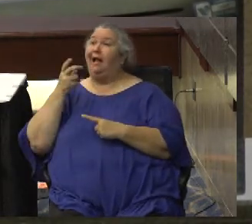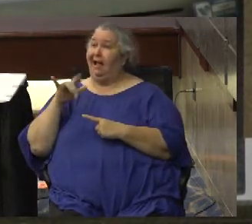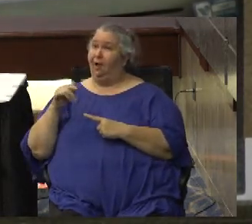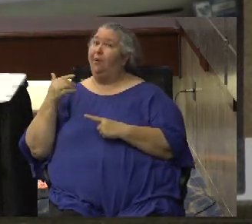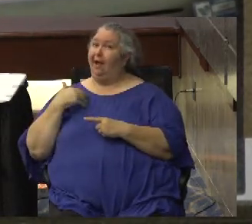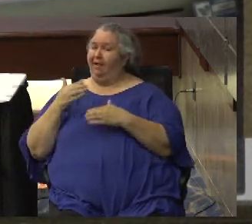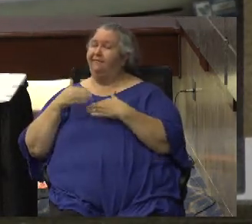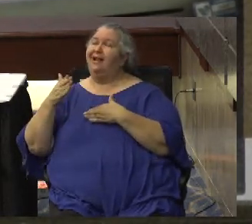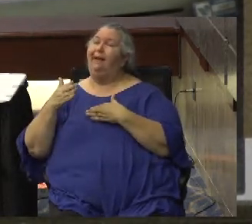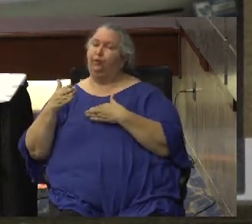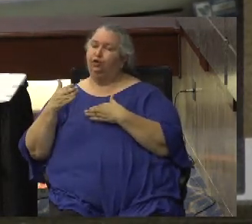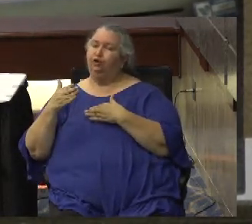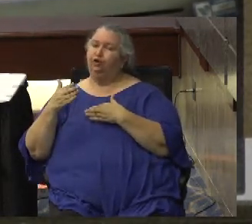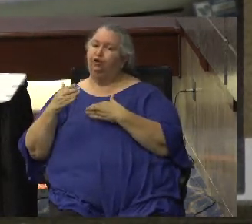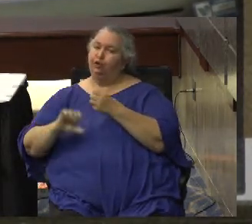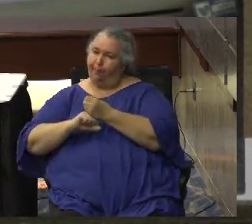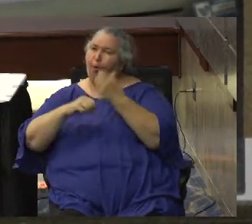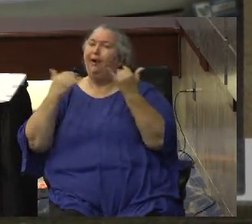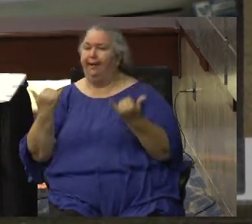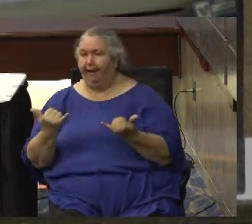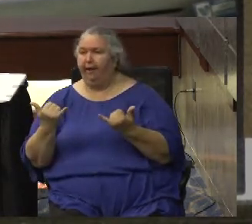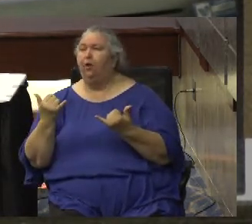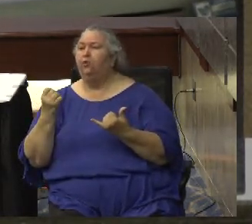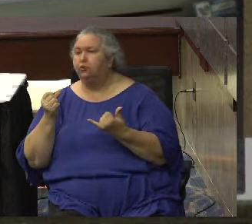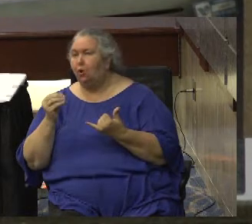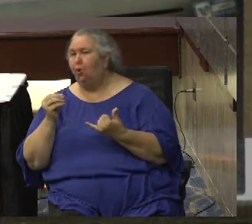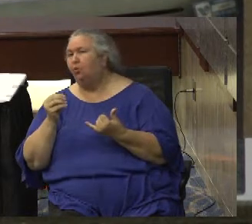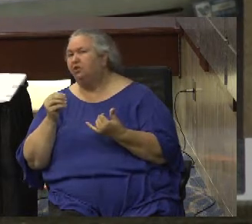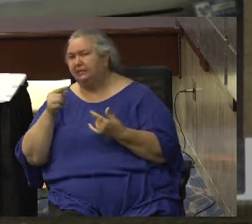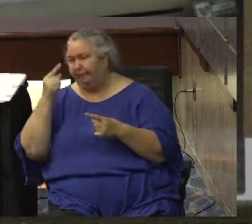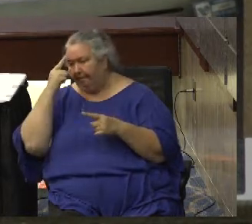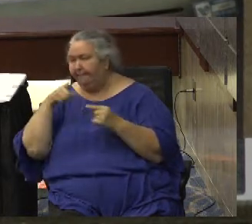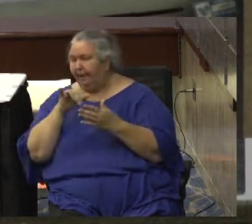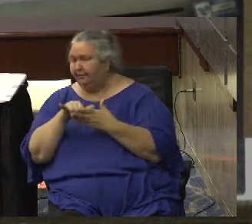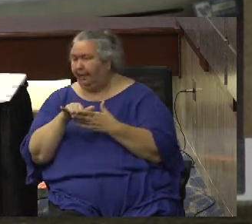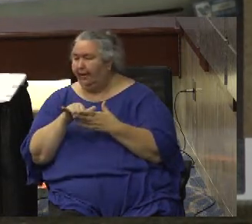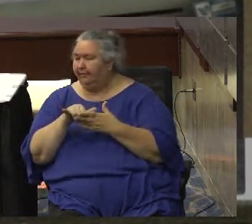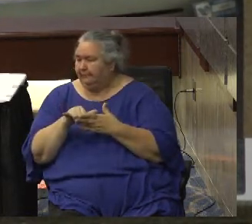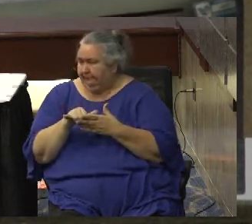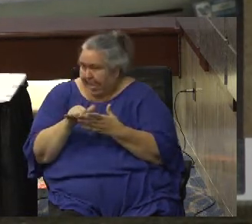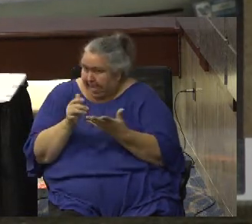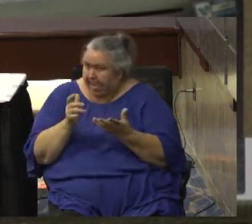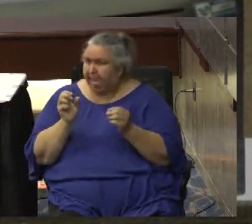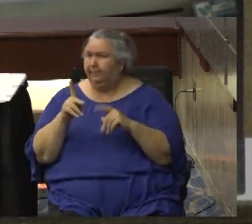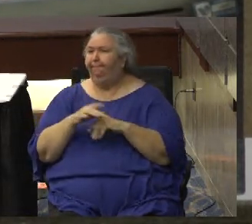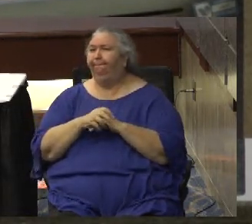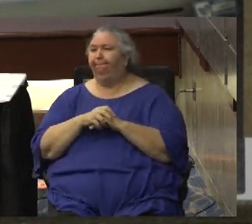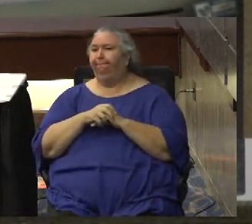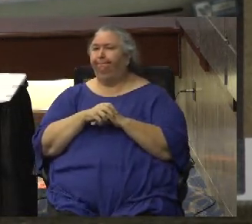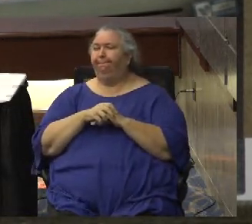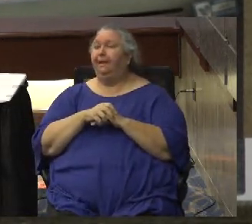neighborhood support now. So that's something to keep in mind as you go forward. Any other